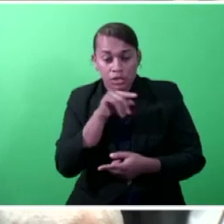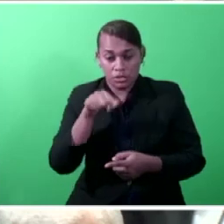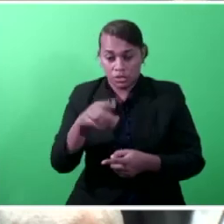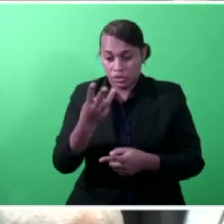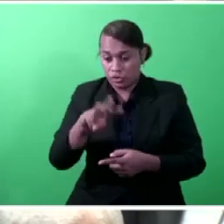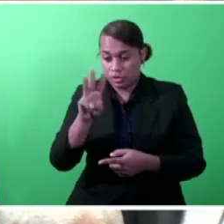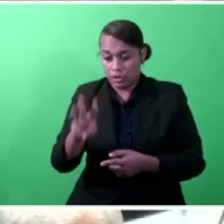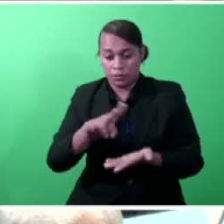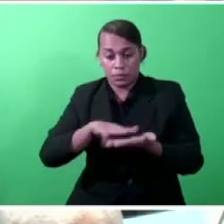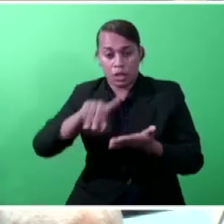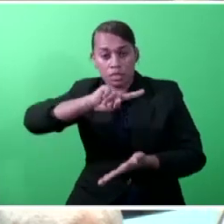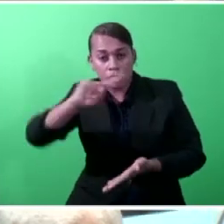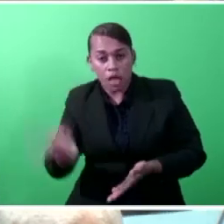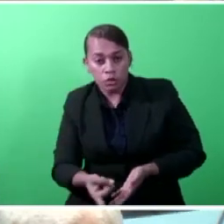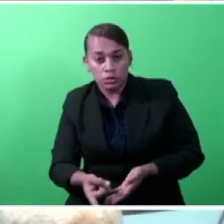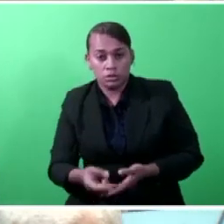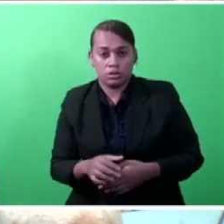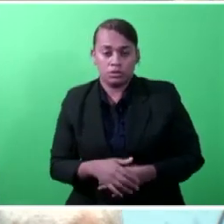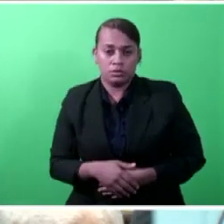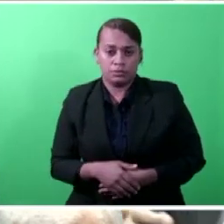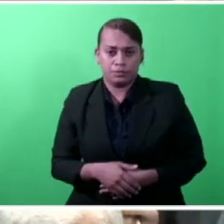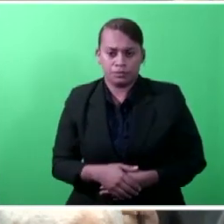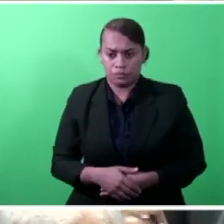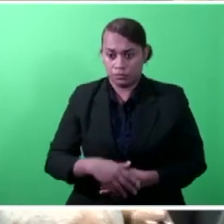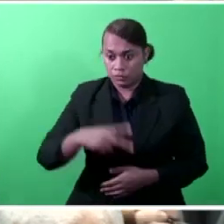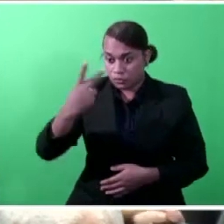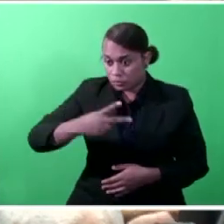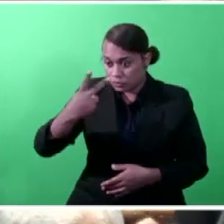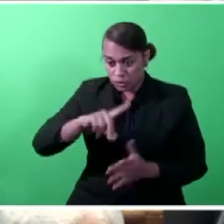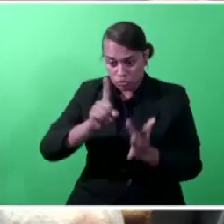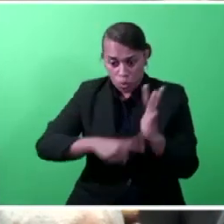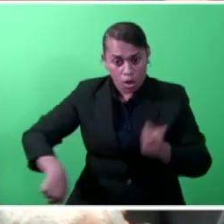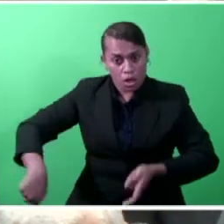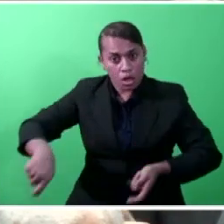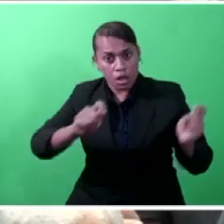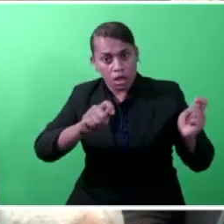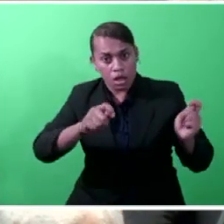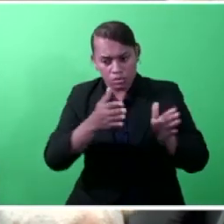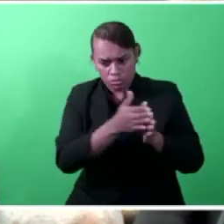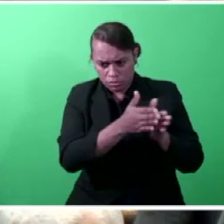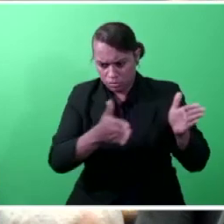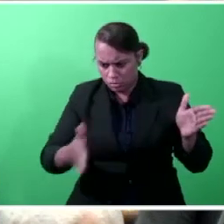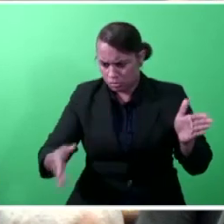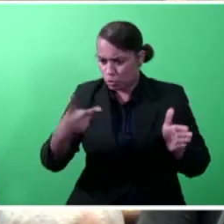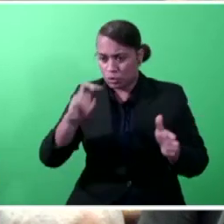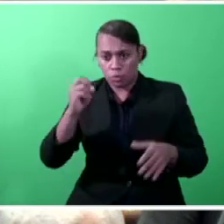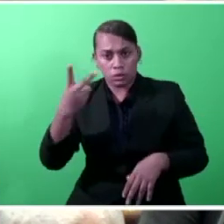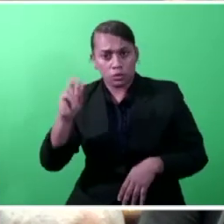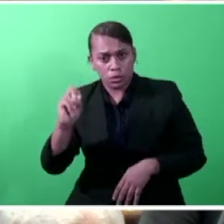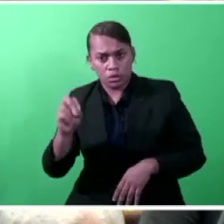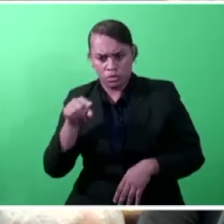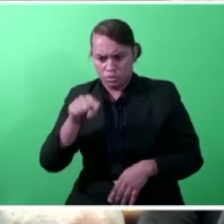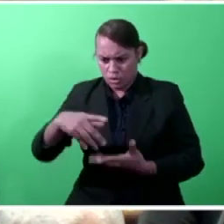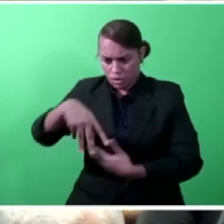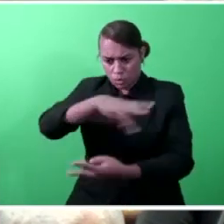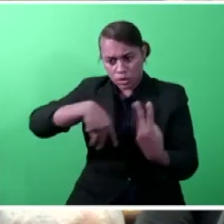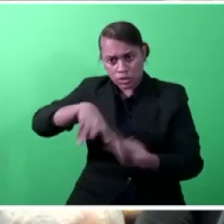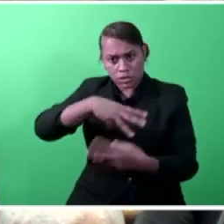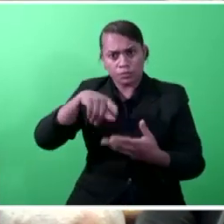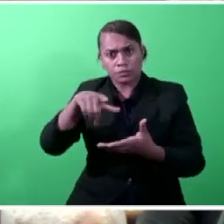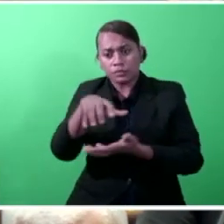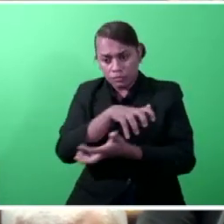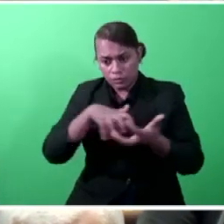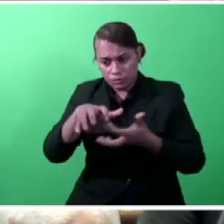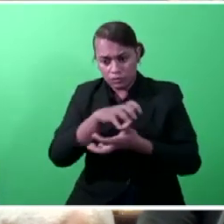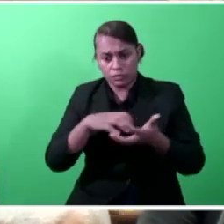$10,353,000. On the 12th of January 2020, Tropical Disturbance 04F was located near the Fiji